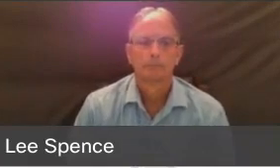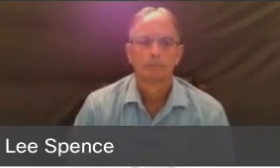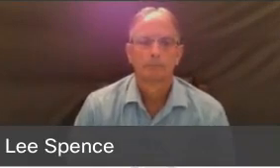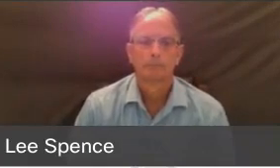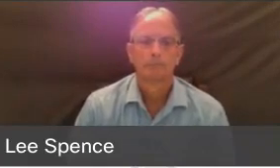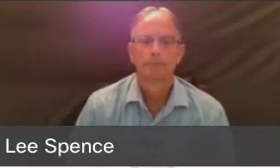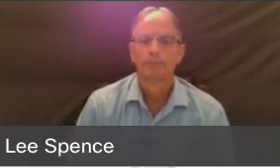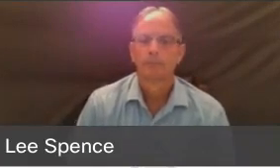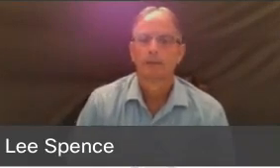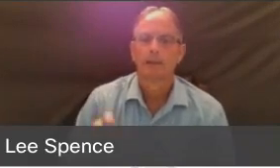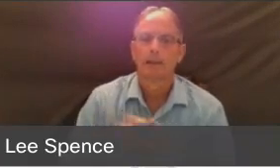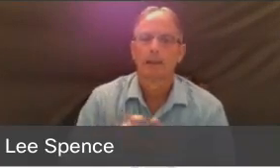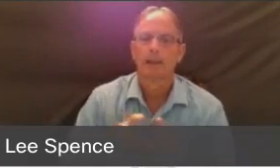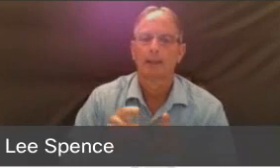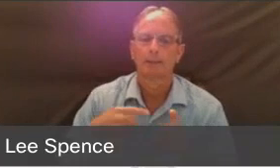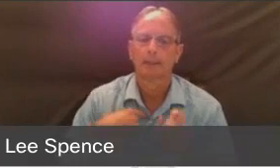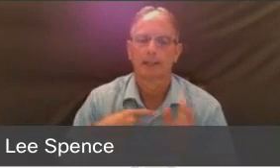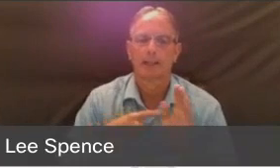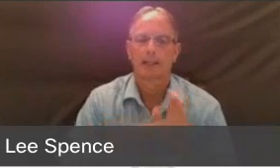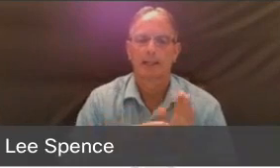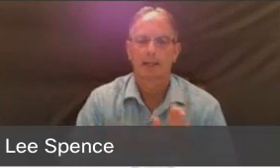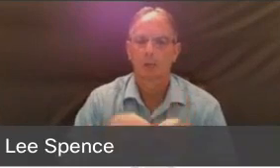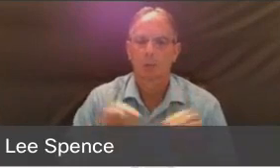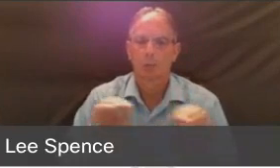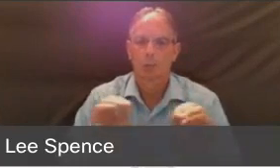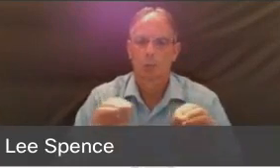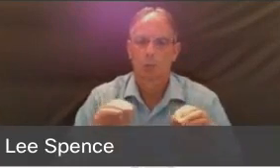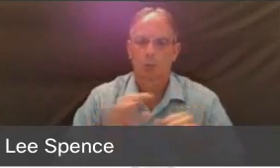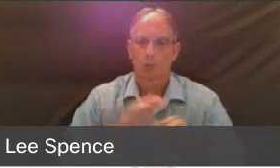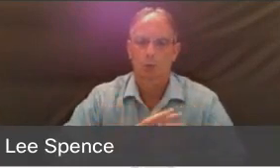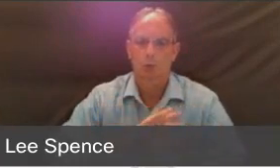And as I indicated, there have been no COVID